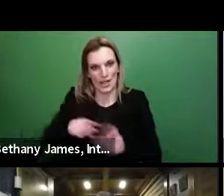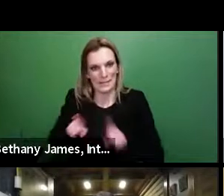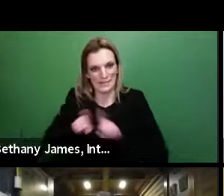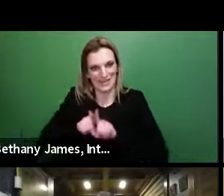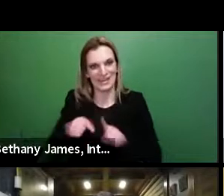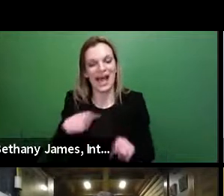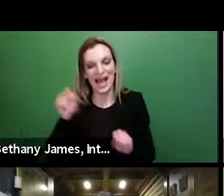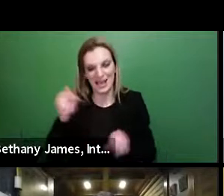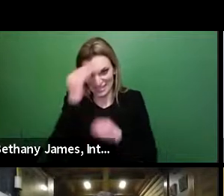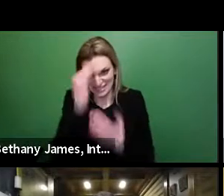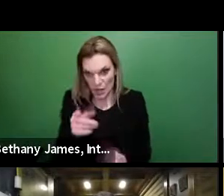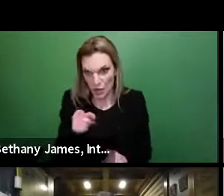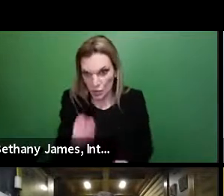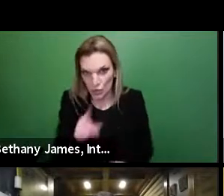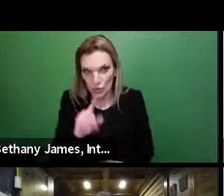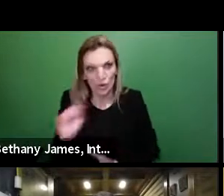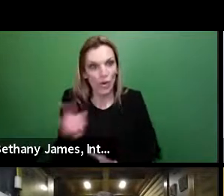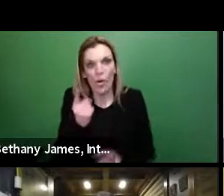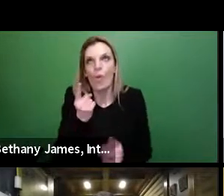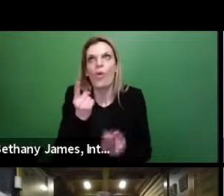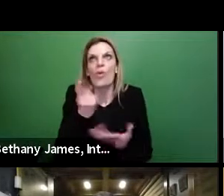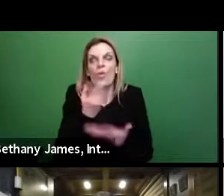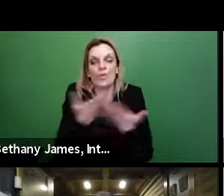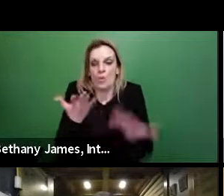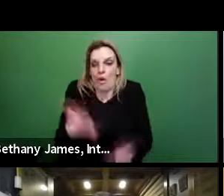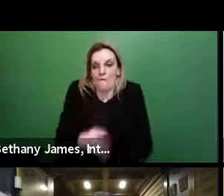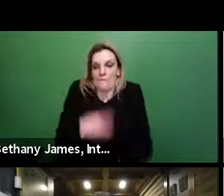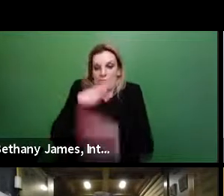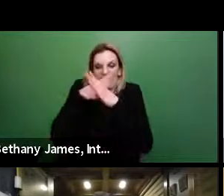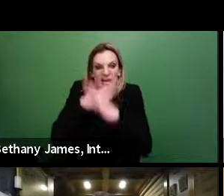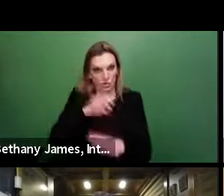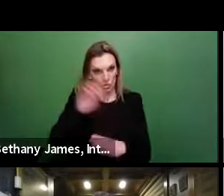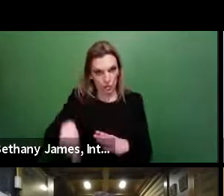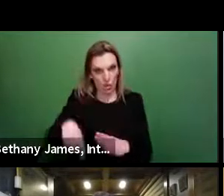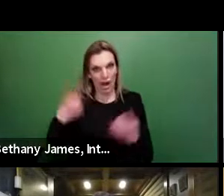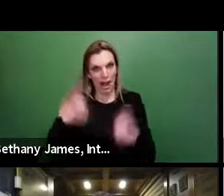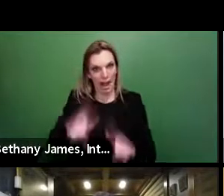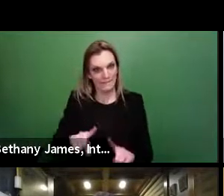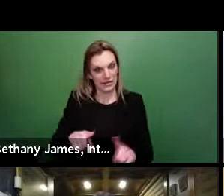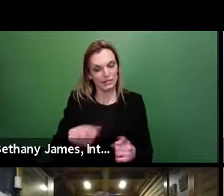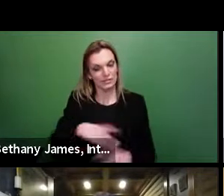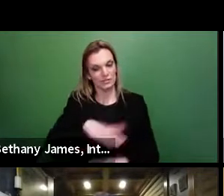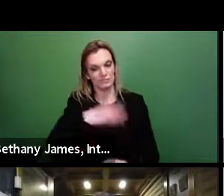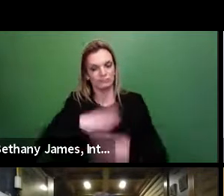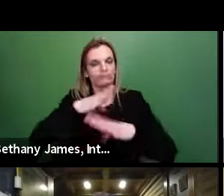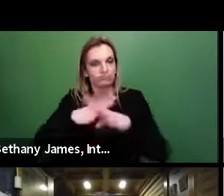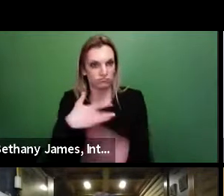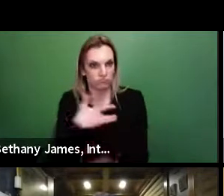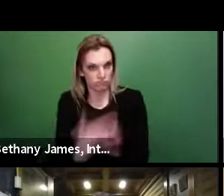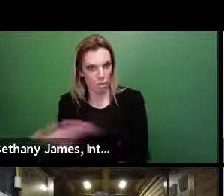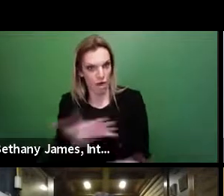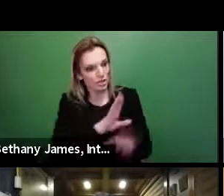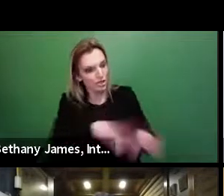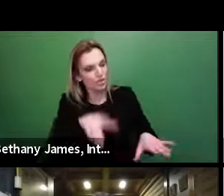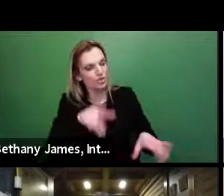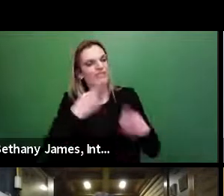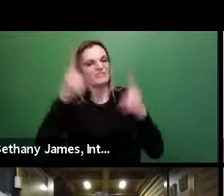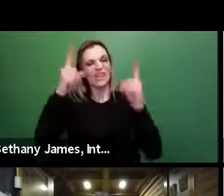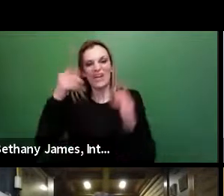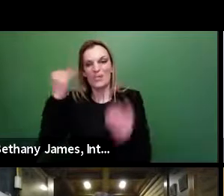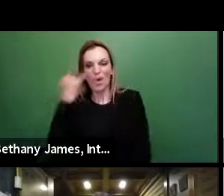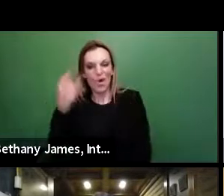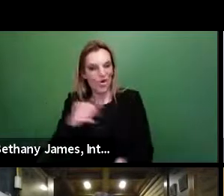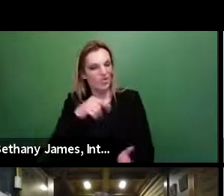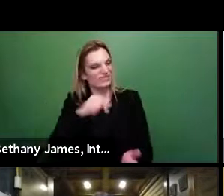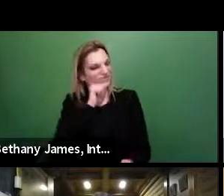I can tell you the only thing stopping a child in Detroit from achieving the peak of their potential is education. It's the beginning.